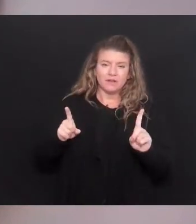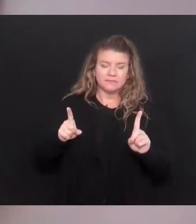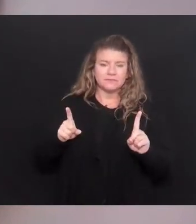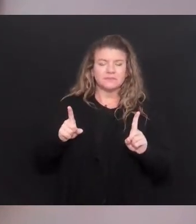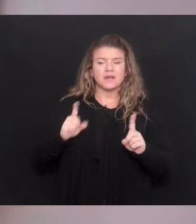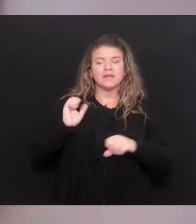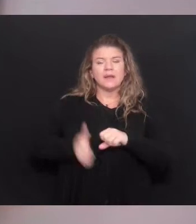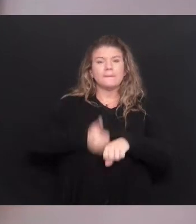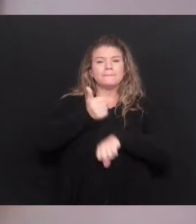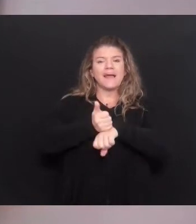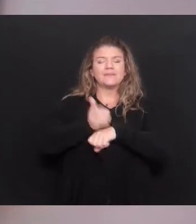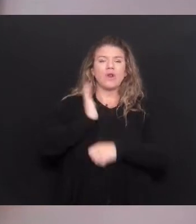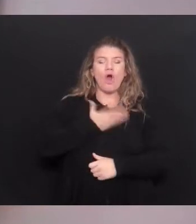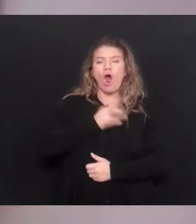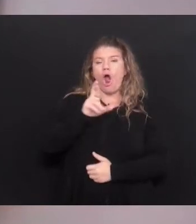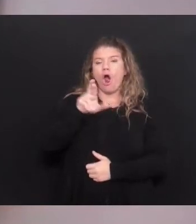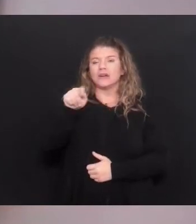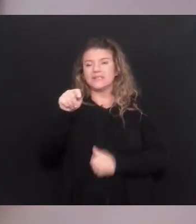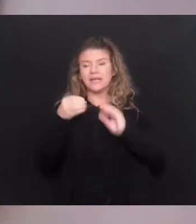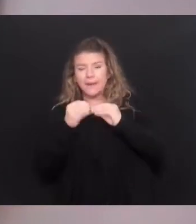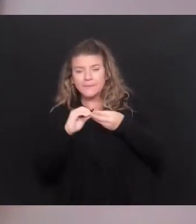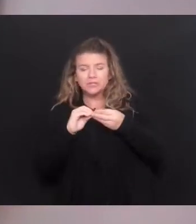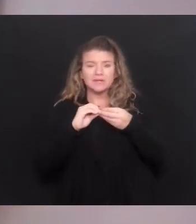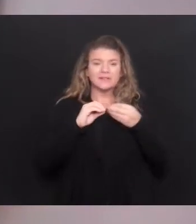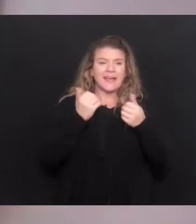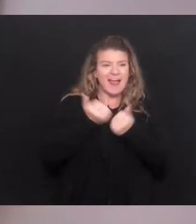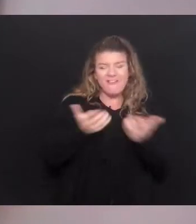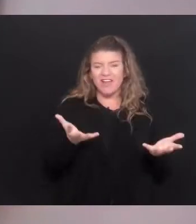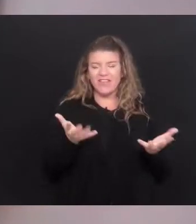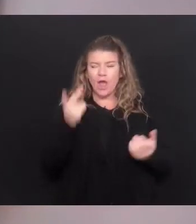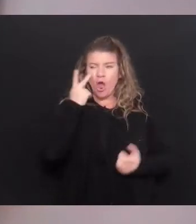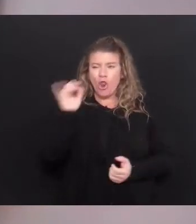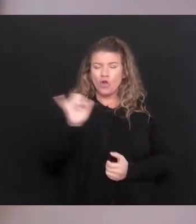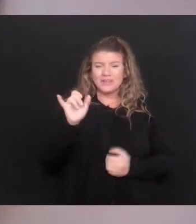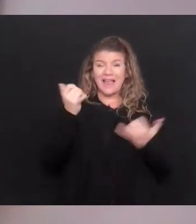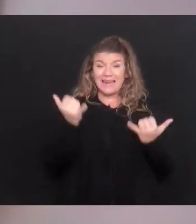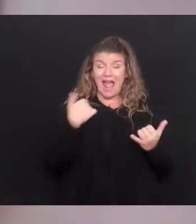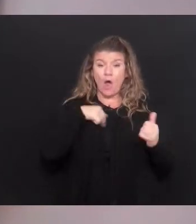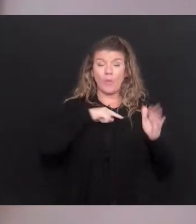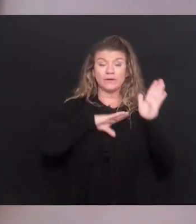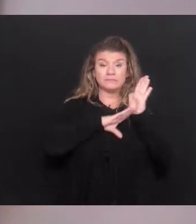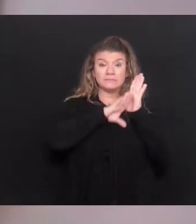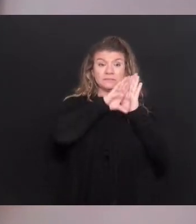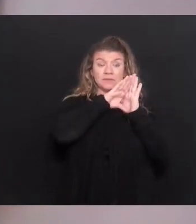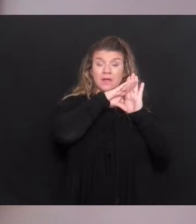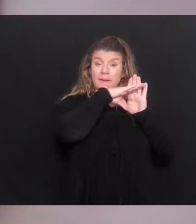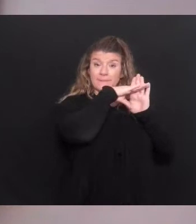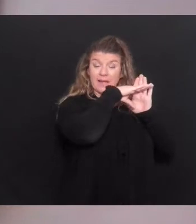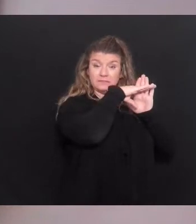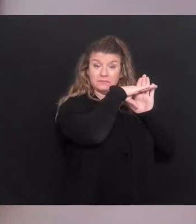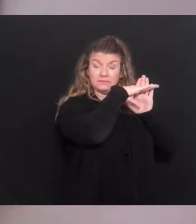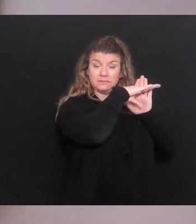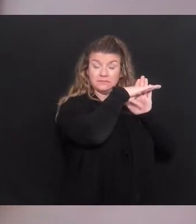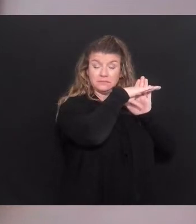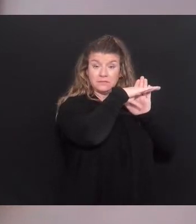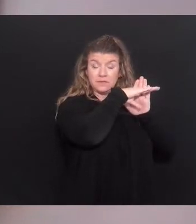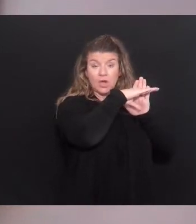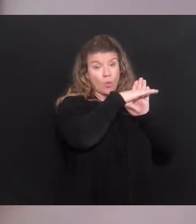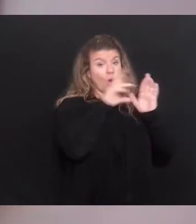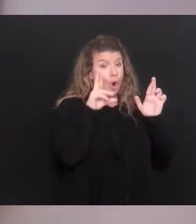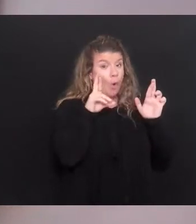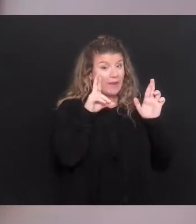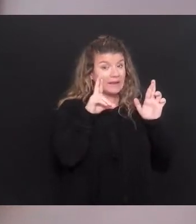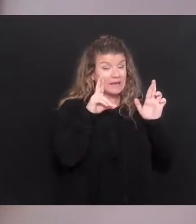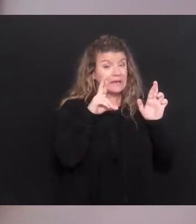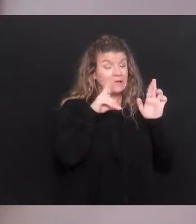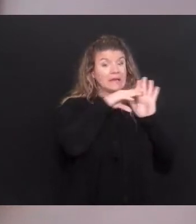reproductive scores, based on our numbers, it looks like that we've sort of plateaued perhaps at the top for a bit.